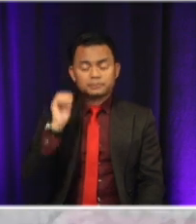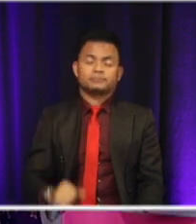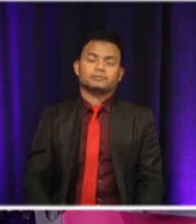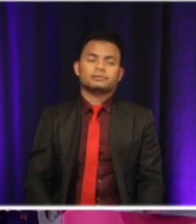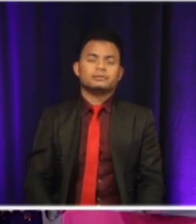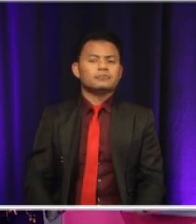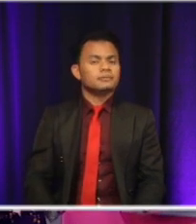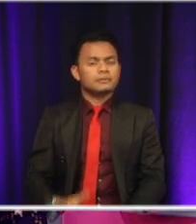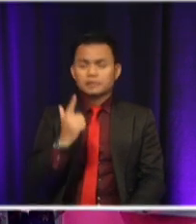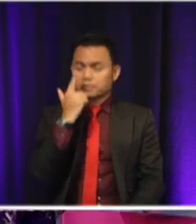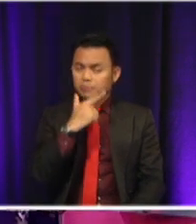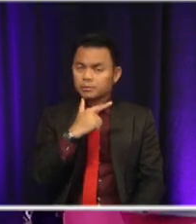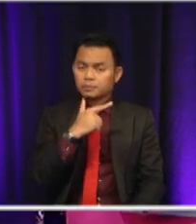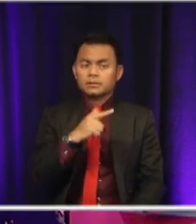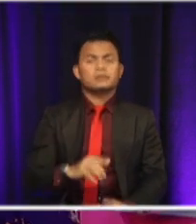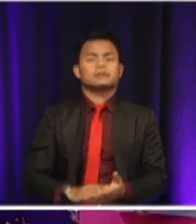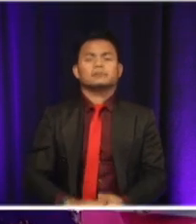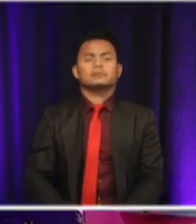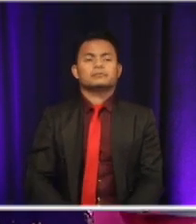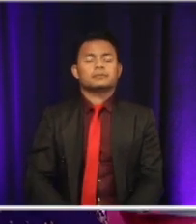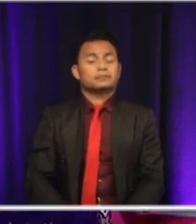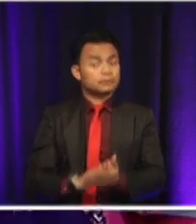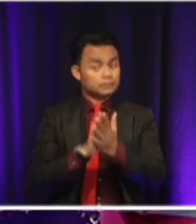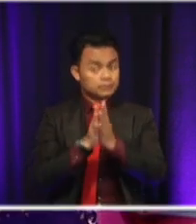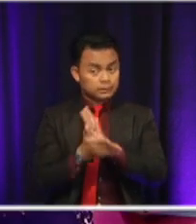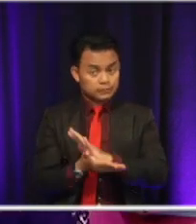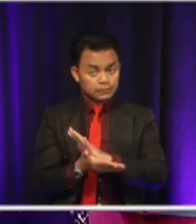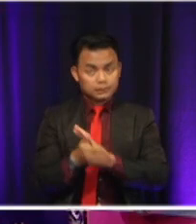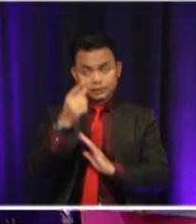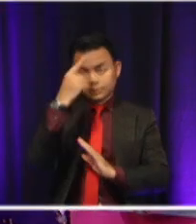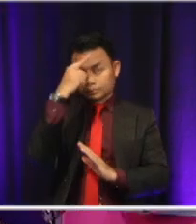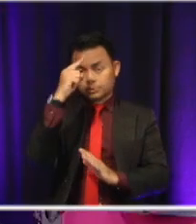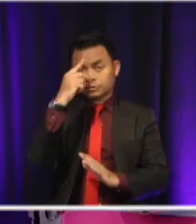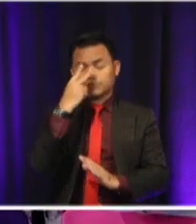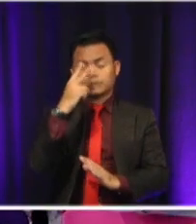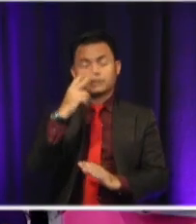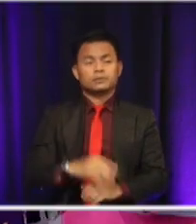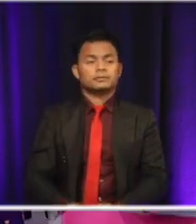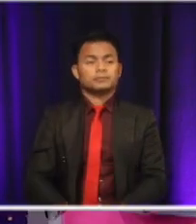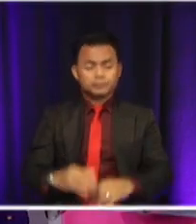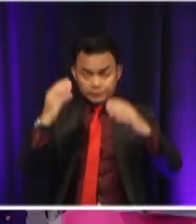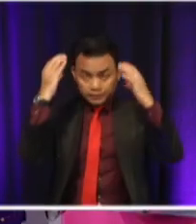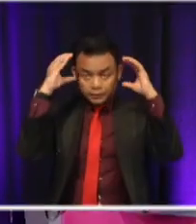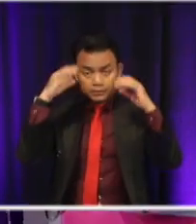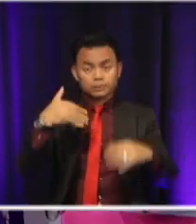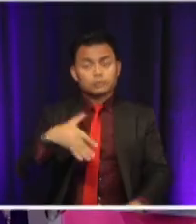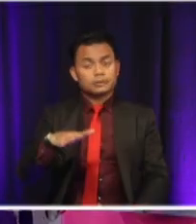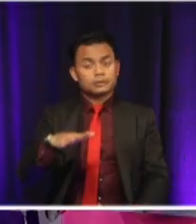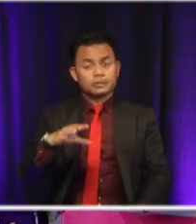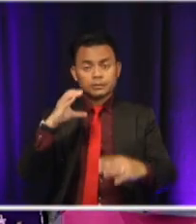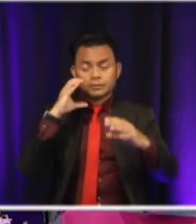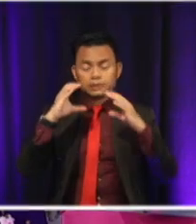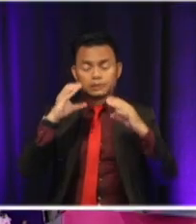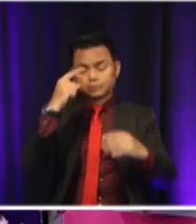as well as to the task. So, for quick review, I thought I'd show this today. For everybody